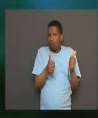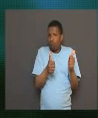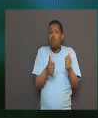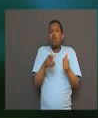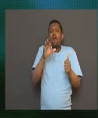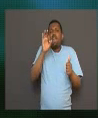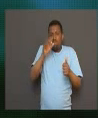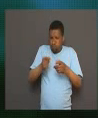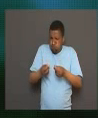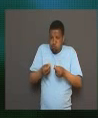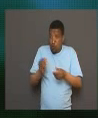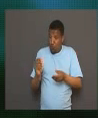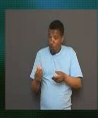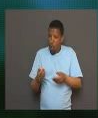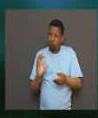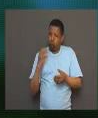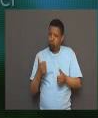fertile soil,